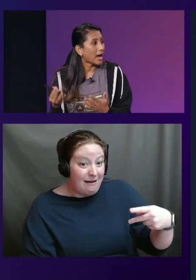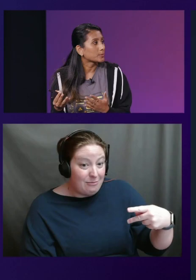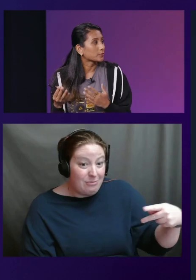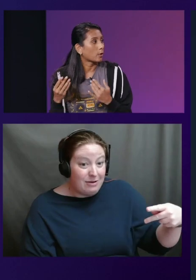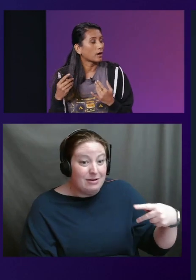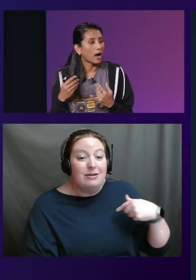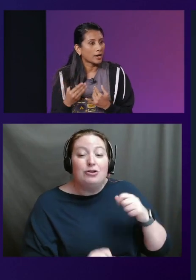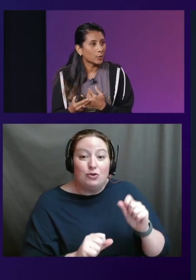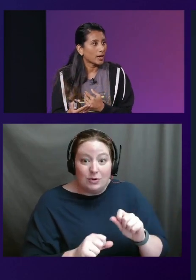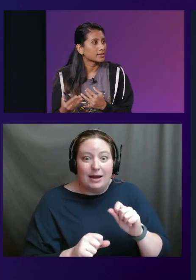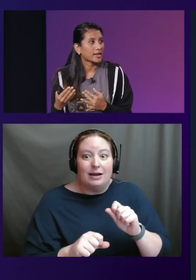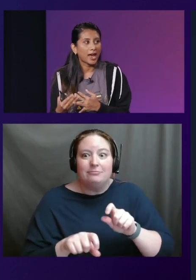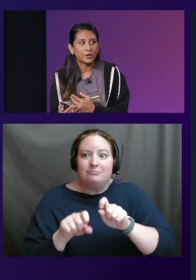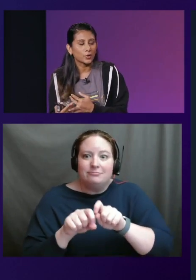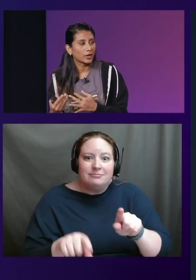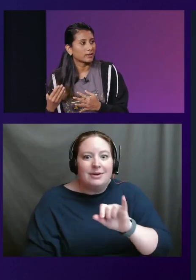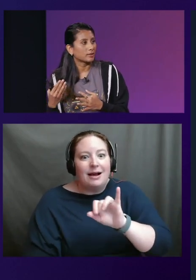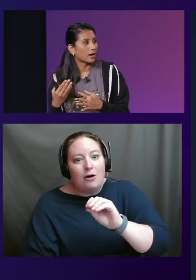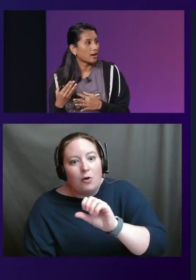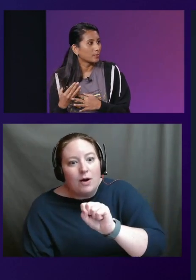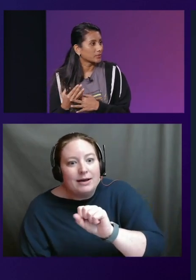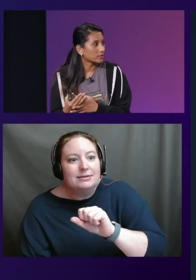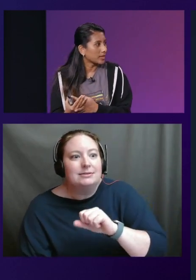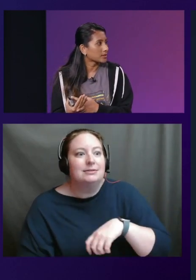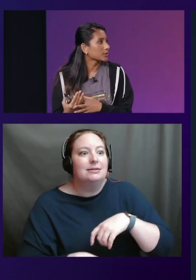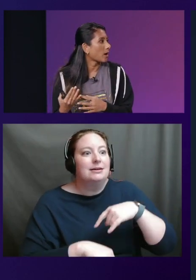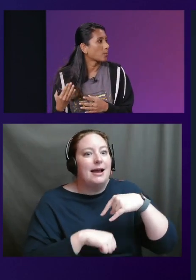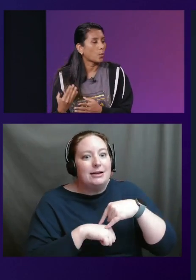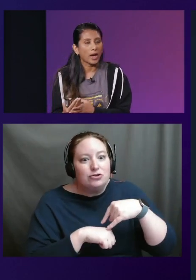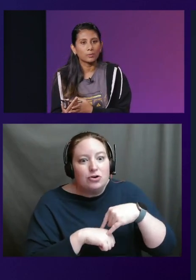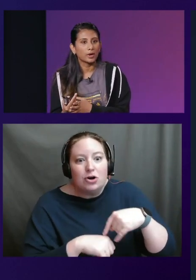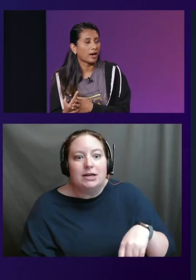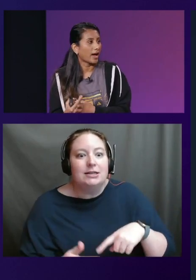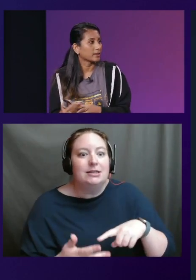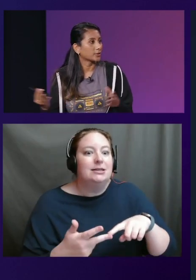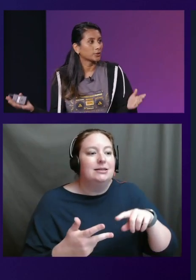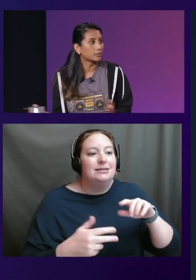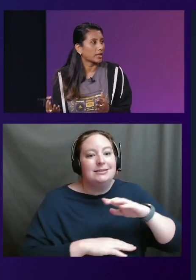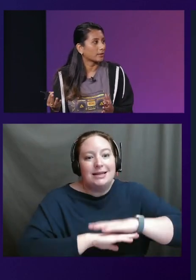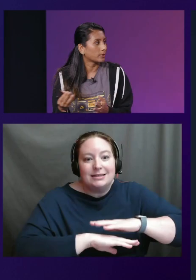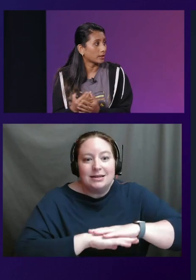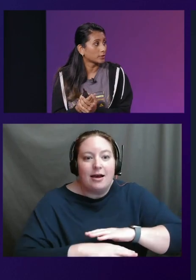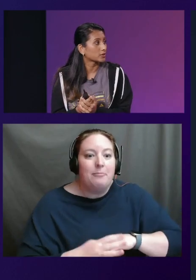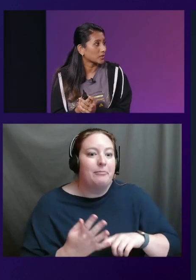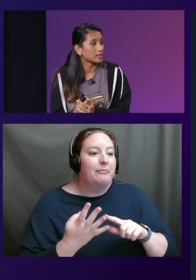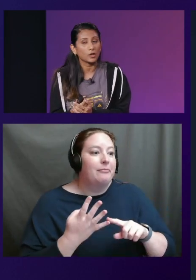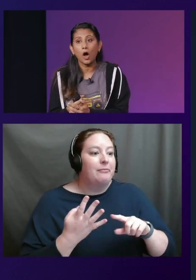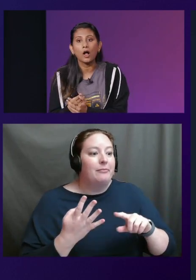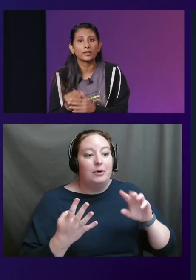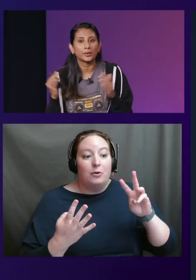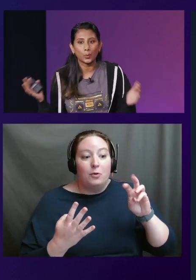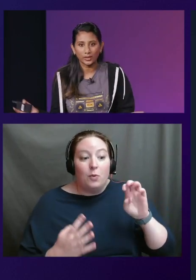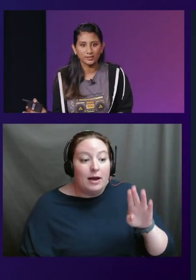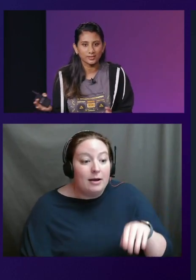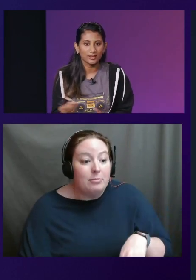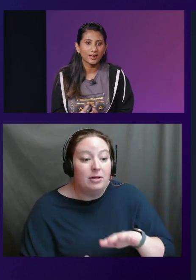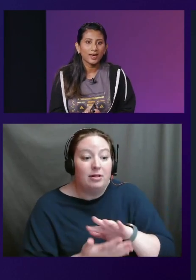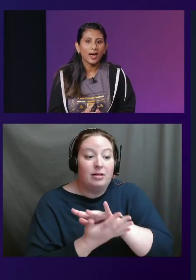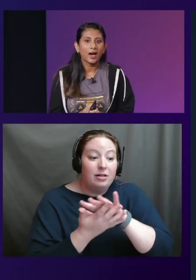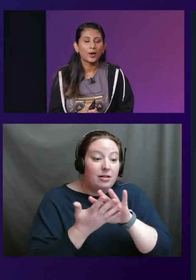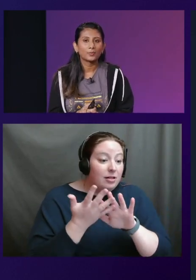deliver apps for iOS, Android, desktop, web, and other screens all at